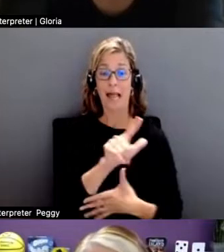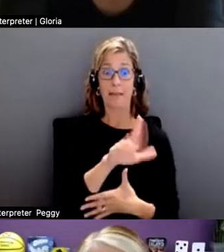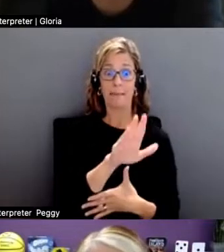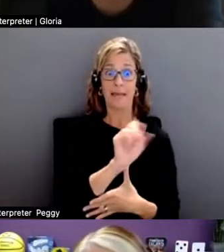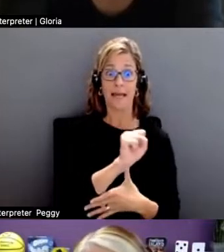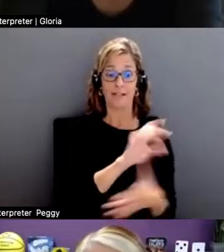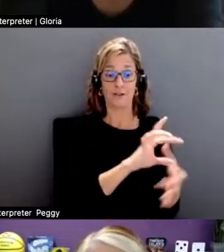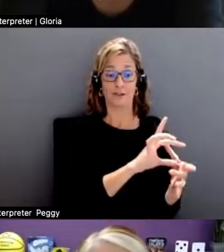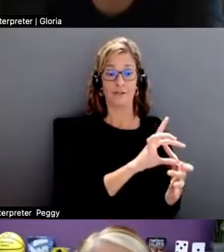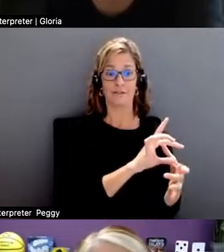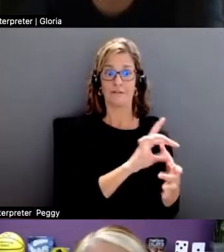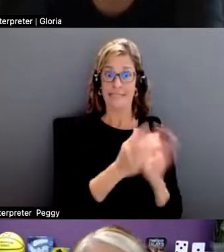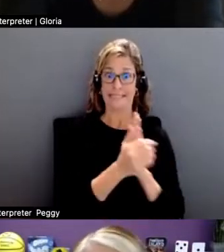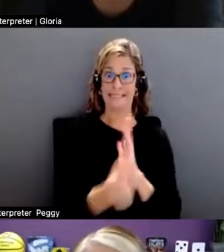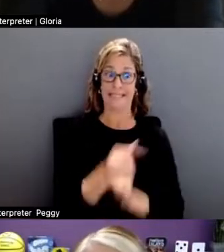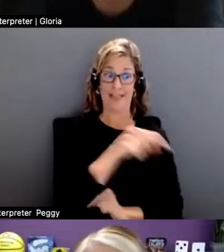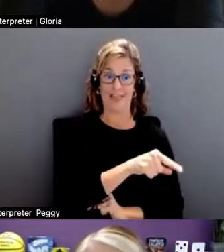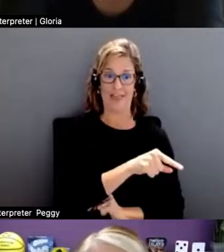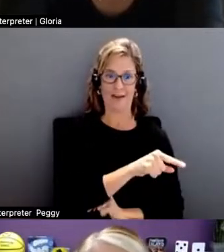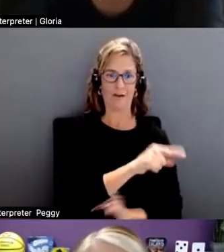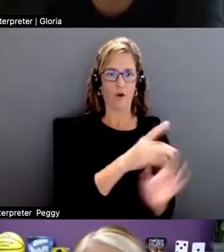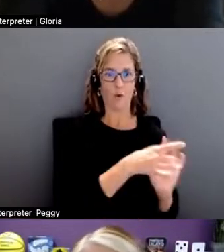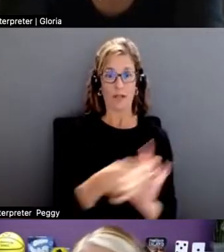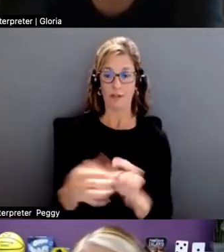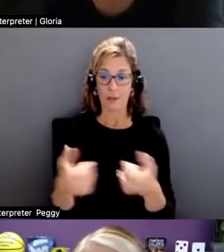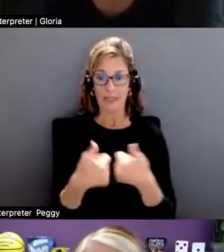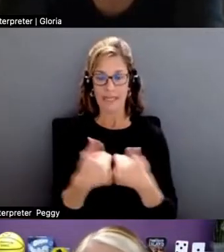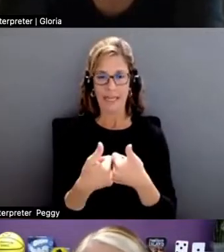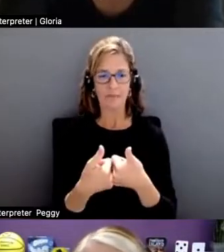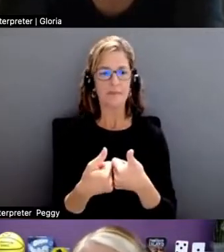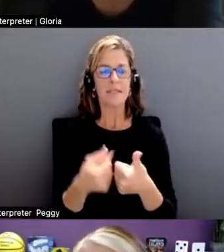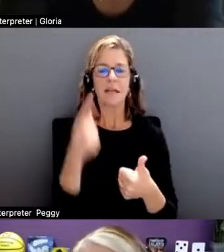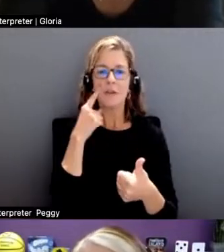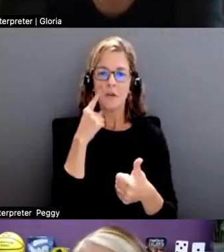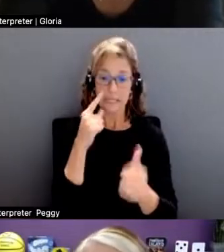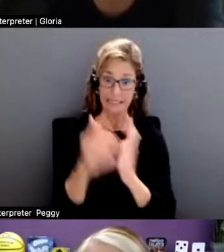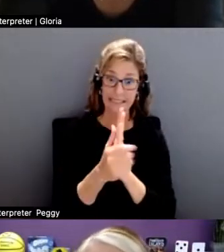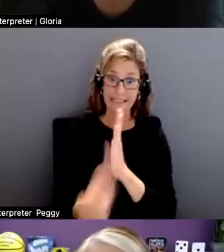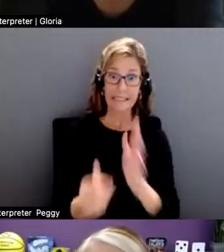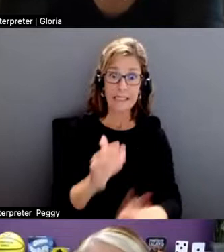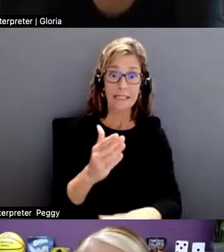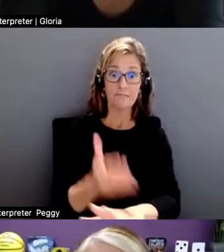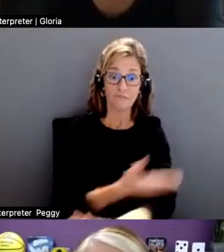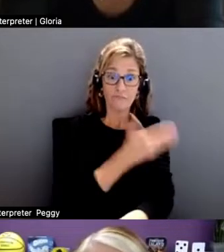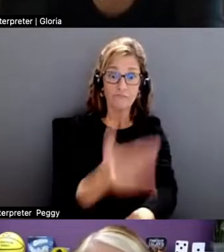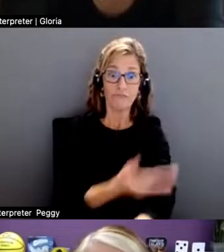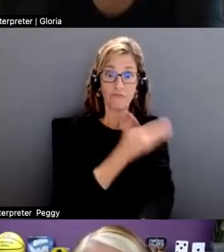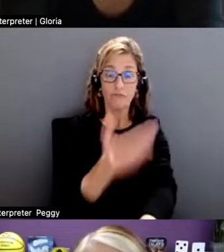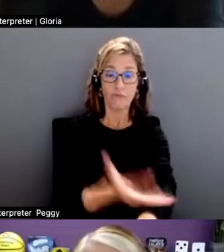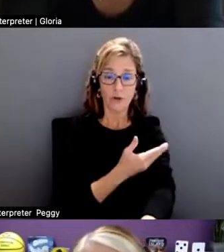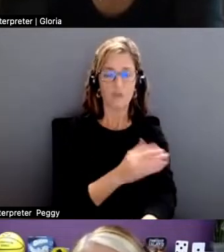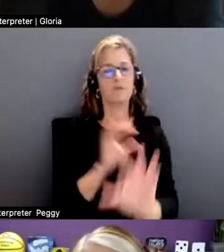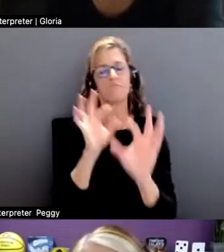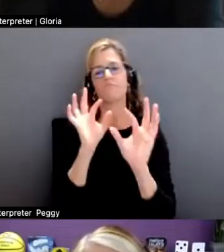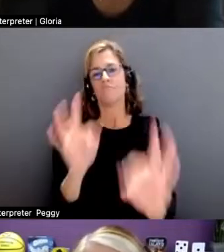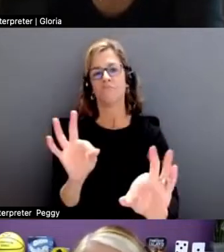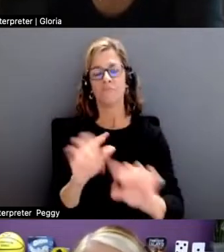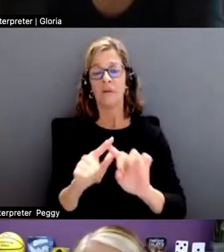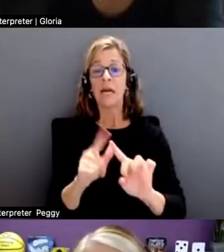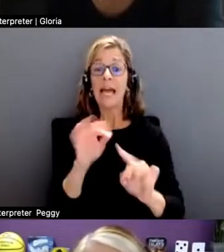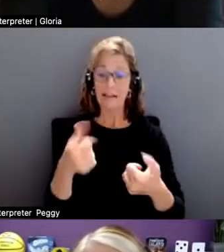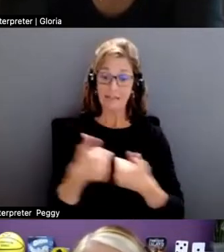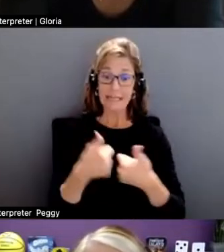understanding of a game and how to play it never changed, never improved, they would remain at exactly the